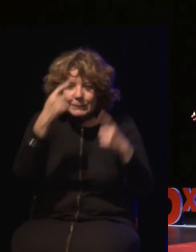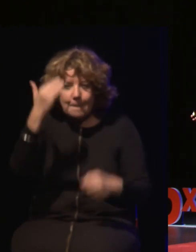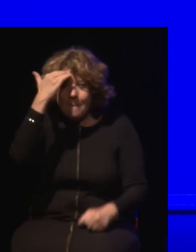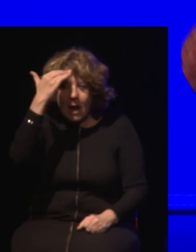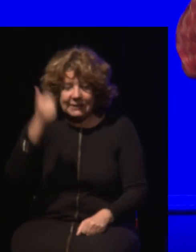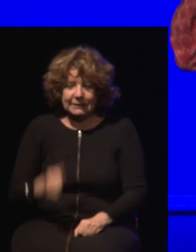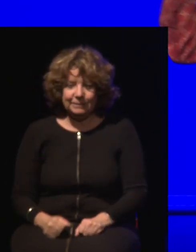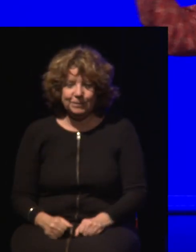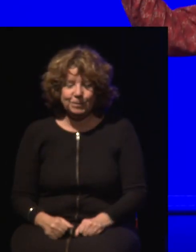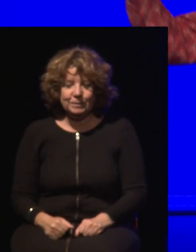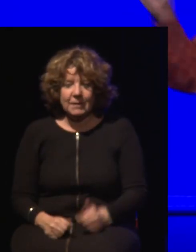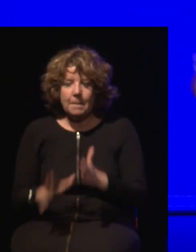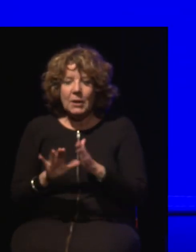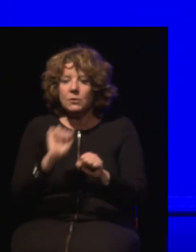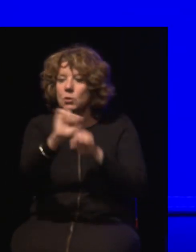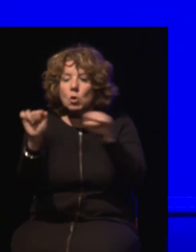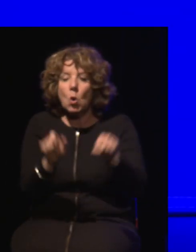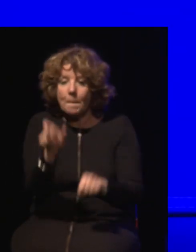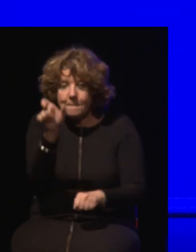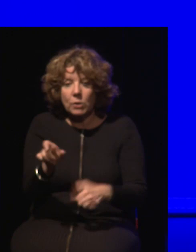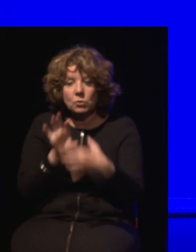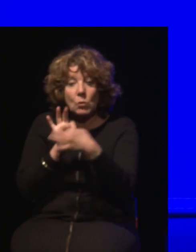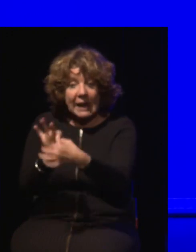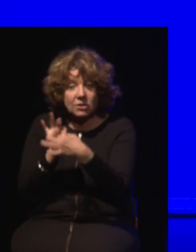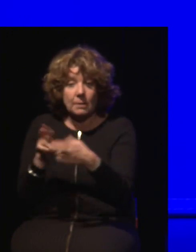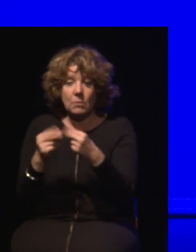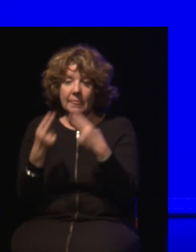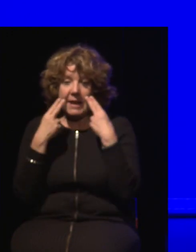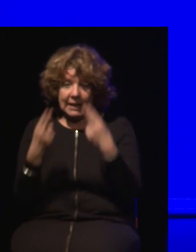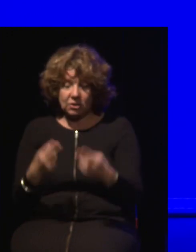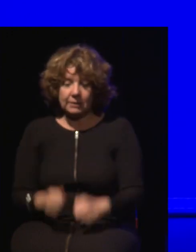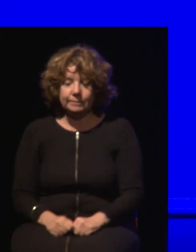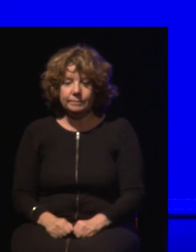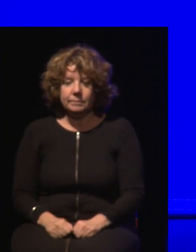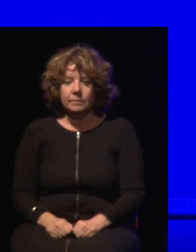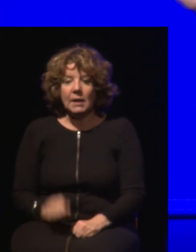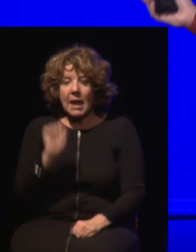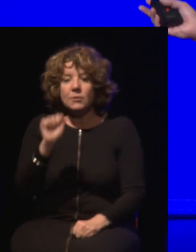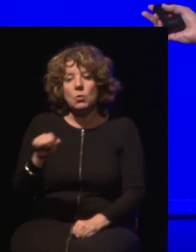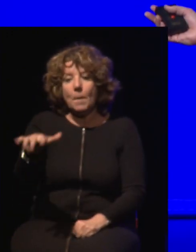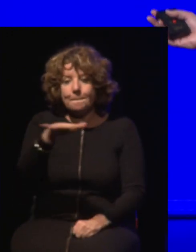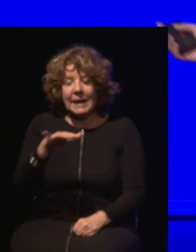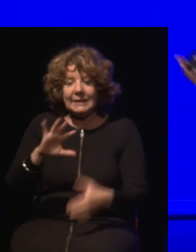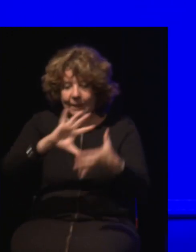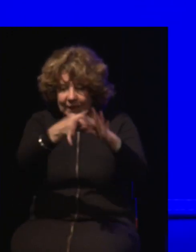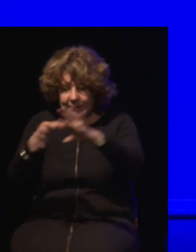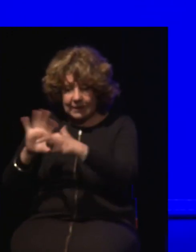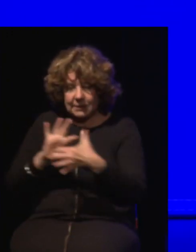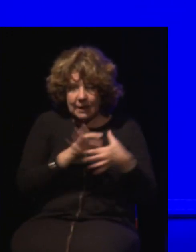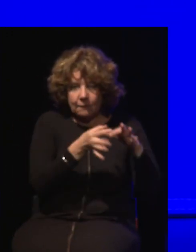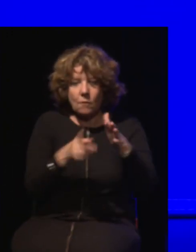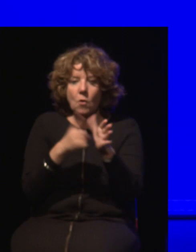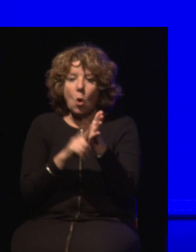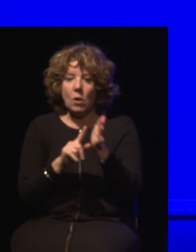heart and a curious mind, because your personal relationship with nature and your